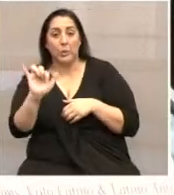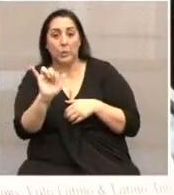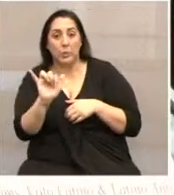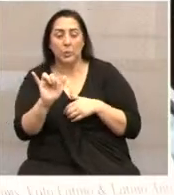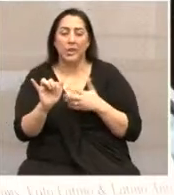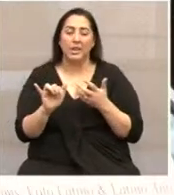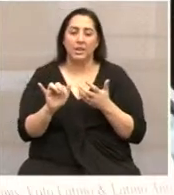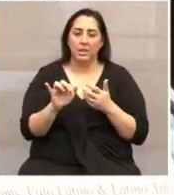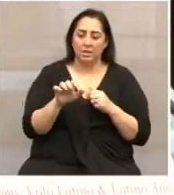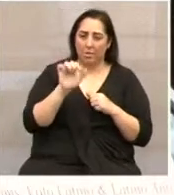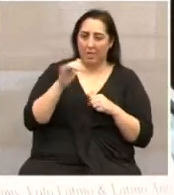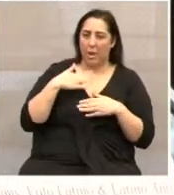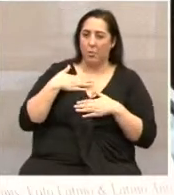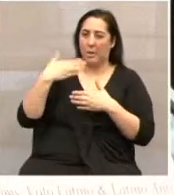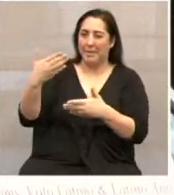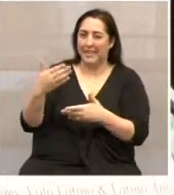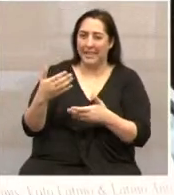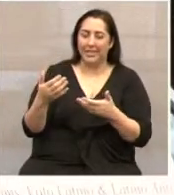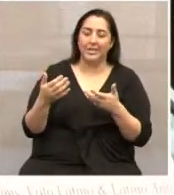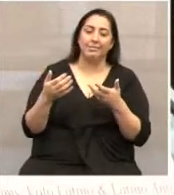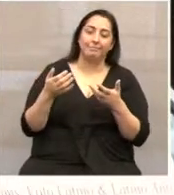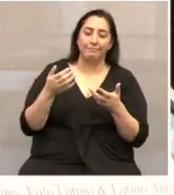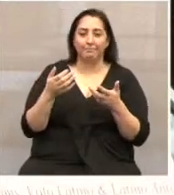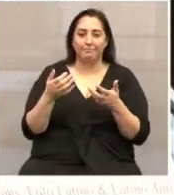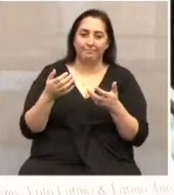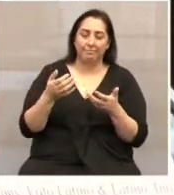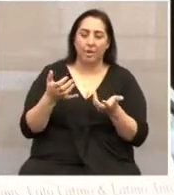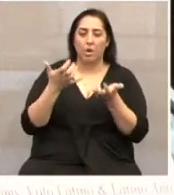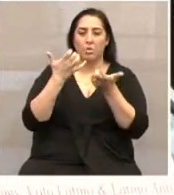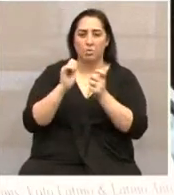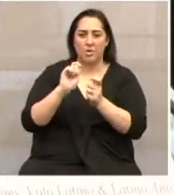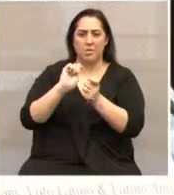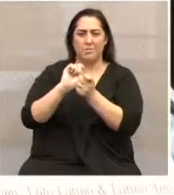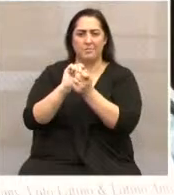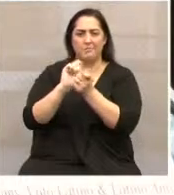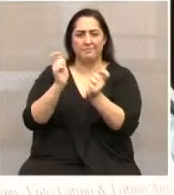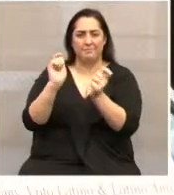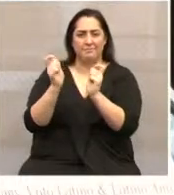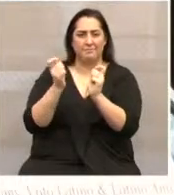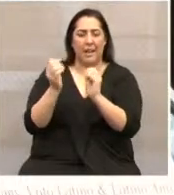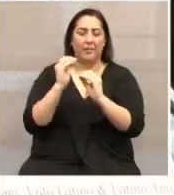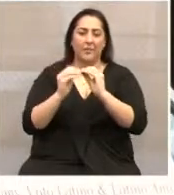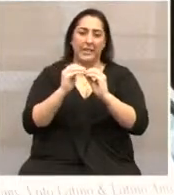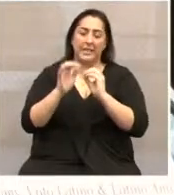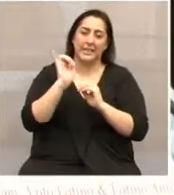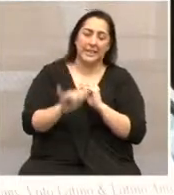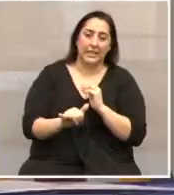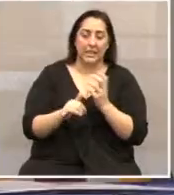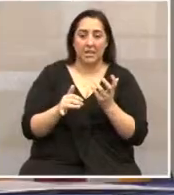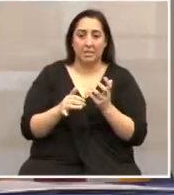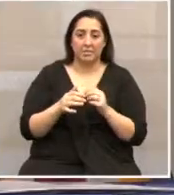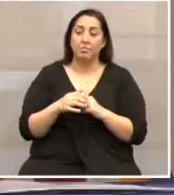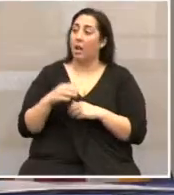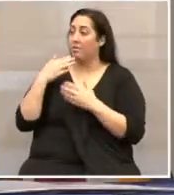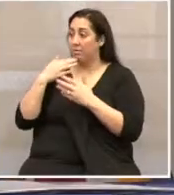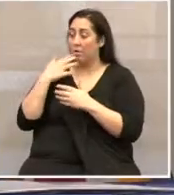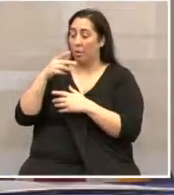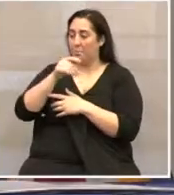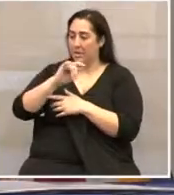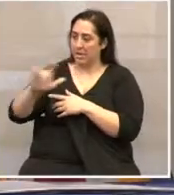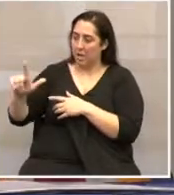kind of, hamper down that sort of algorithm suggestions are also equally as important. Thank you, Mr. Patel. Thank you, Mr.